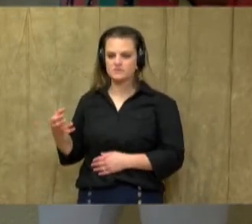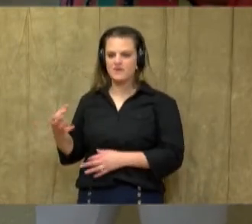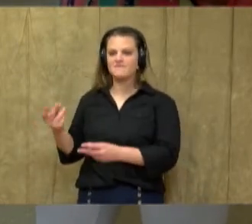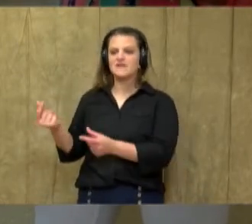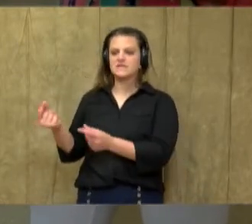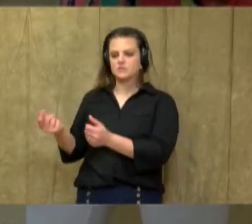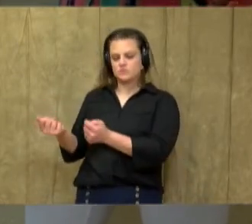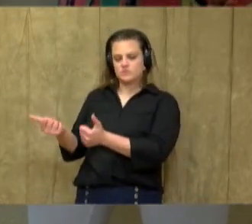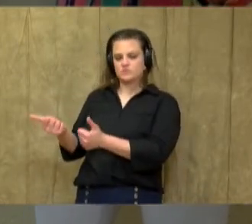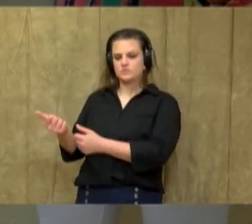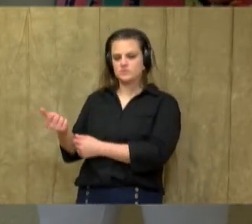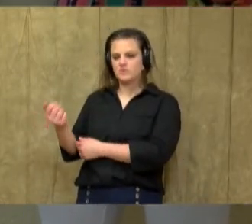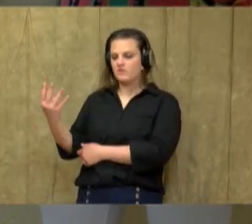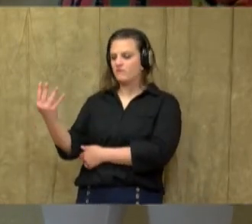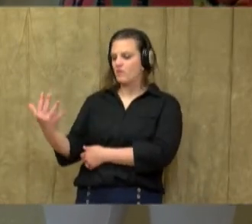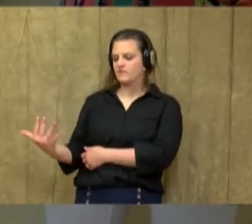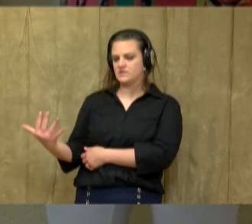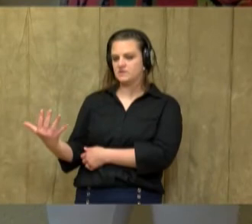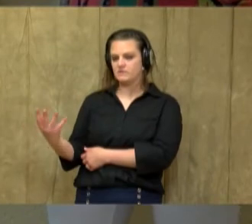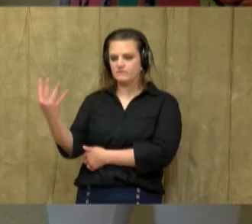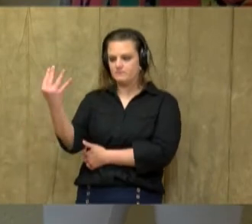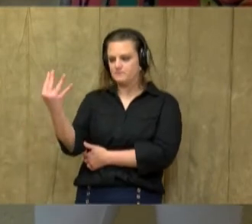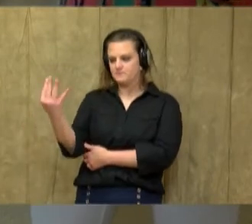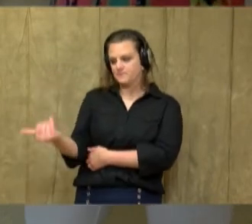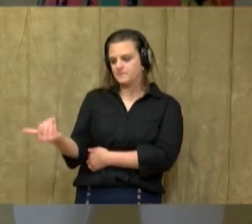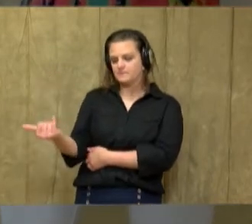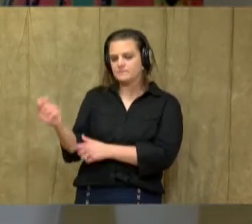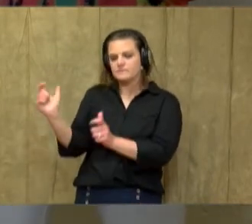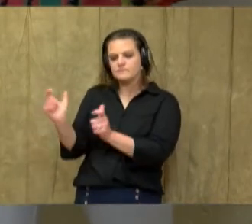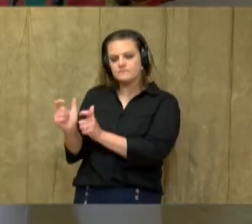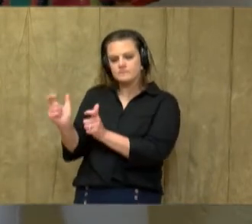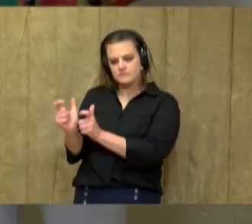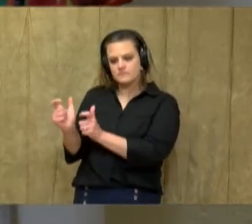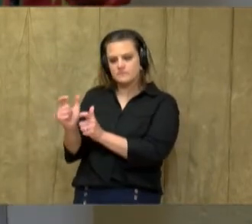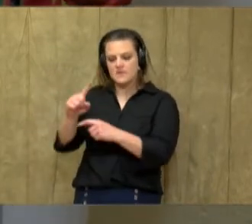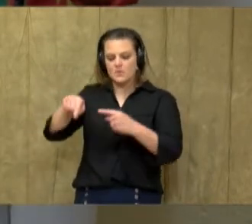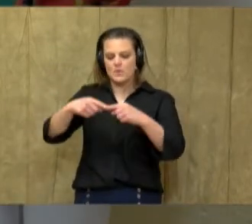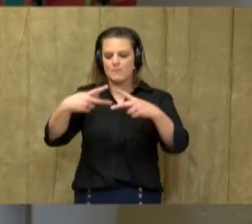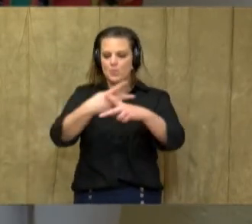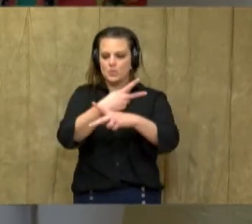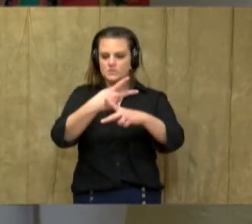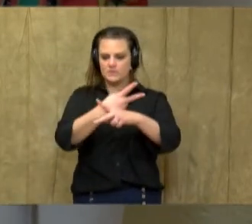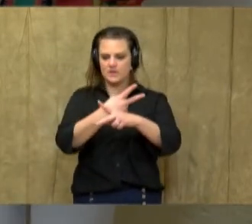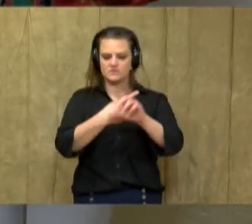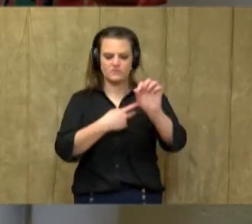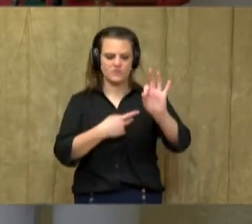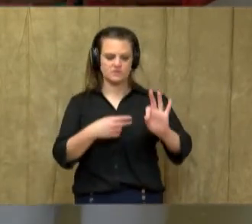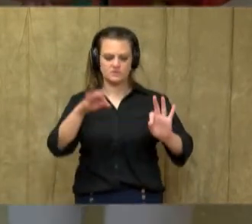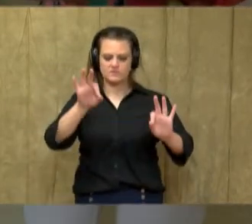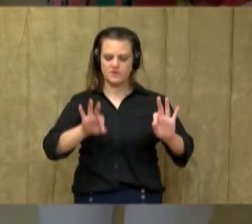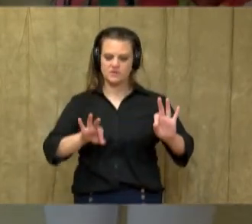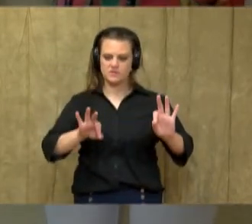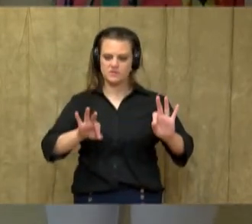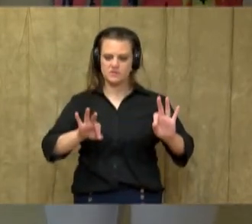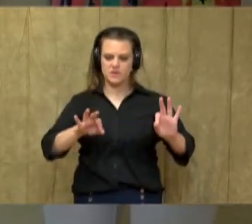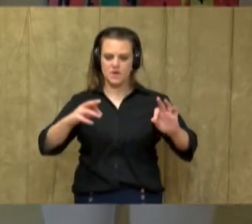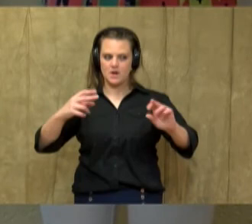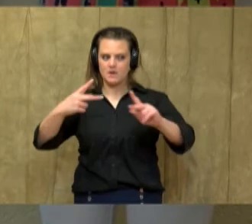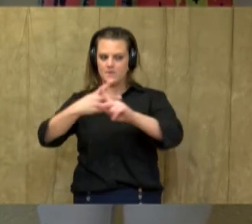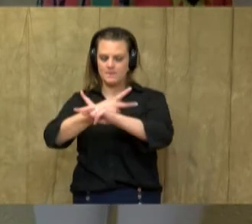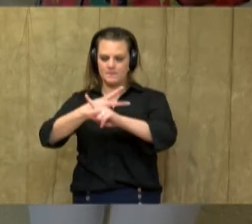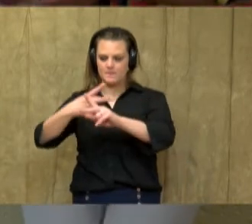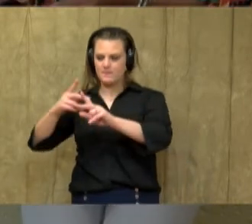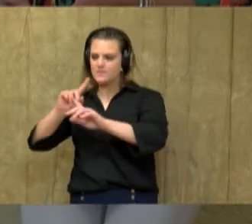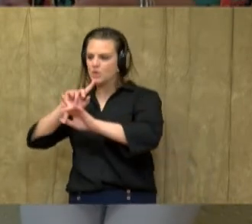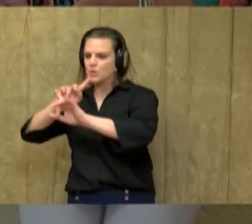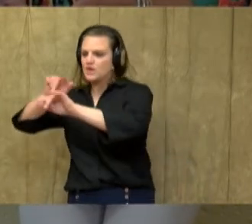than 2/3 and 2/5. When you multiply a fraction by a fraction, your product is going to